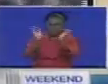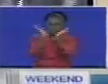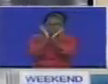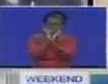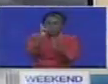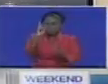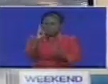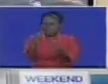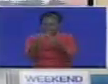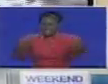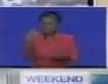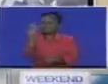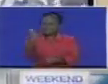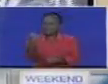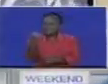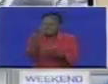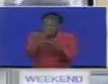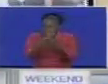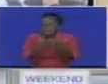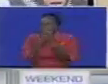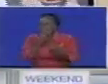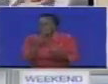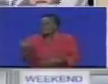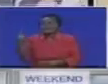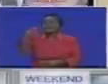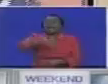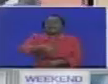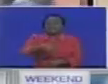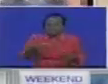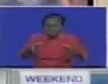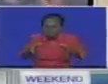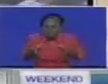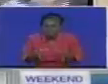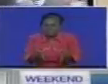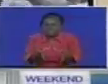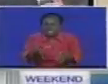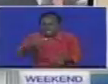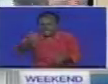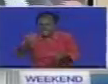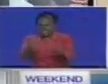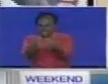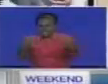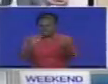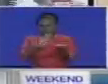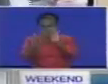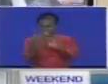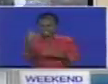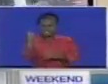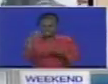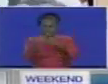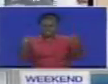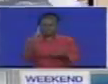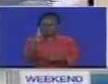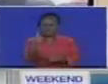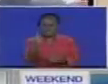at gate 5, that some men in black had come in through by force. Then another gate facing gate 1, and then at the VIP